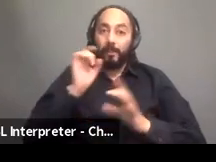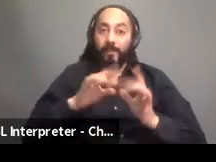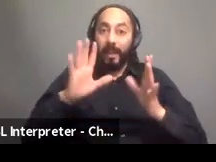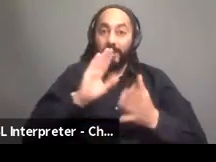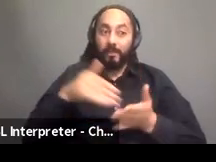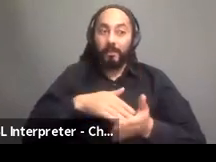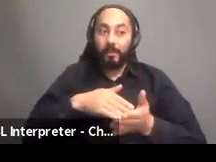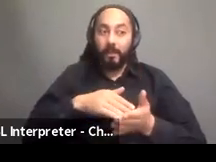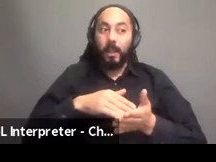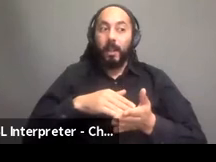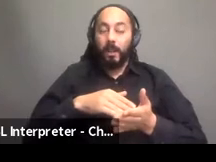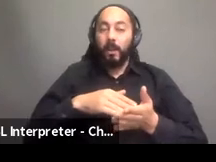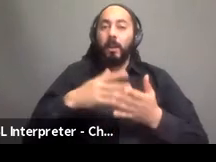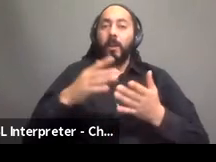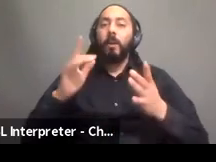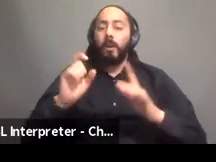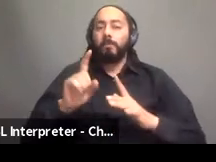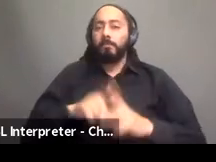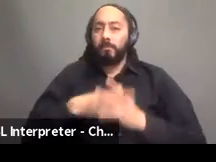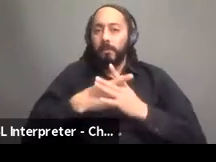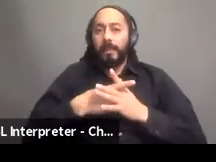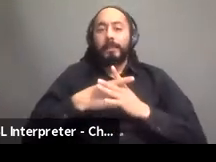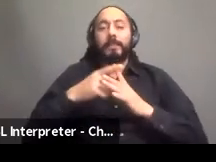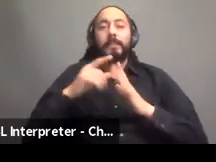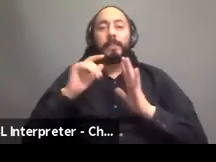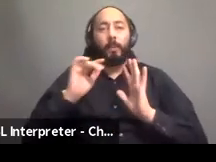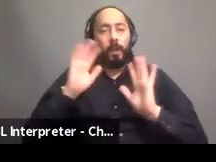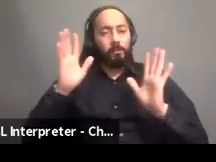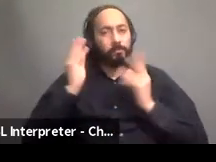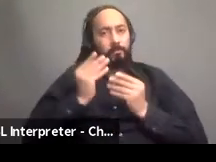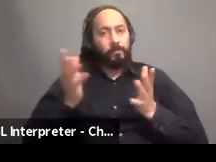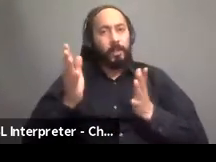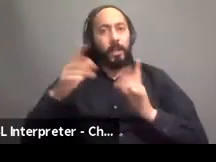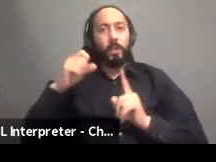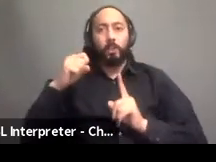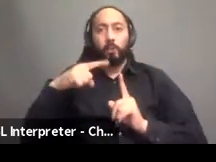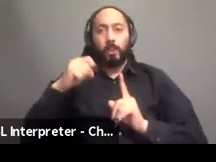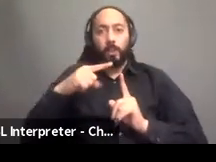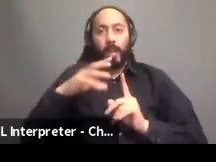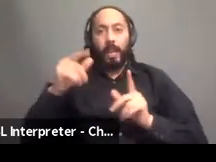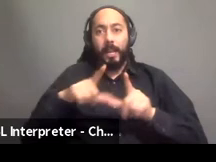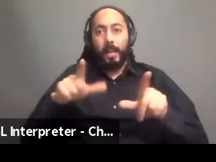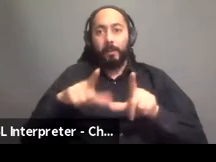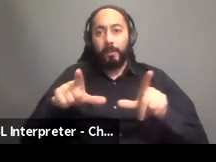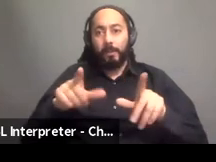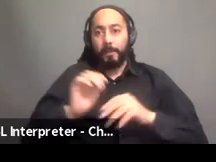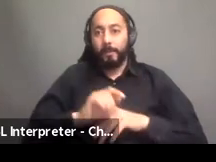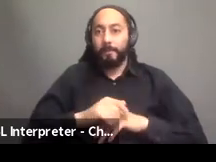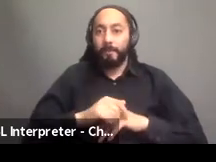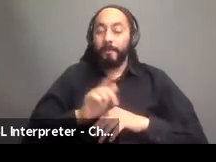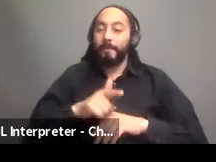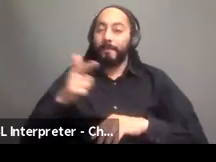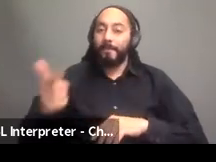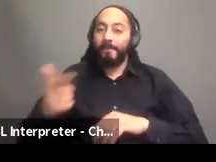bit about triggers and language. So how about if folks take that away? Sure, I'd be happy